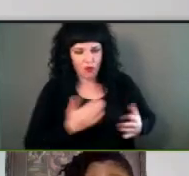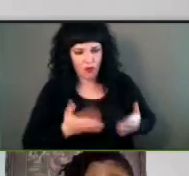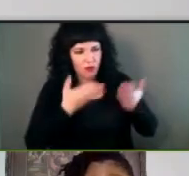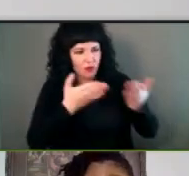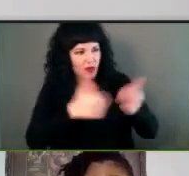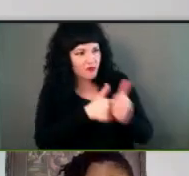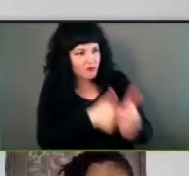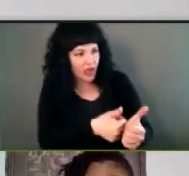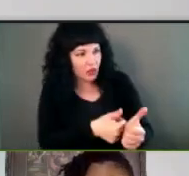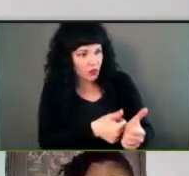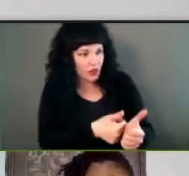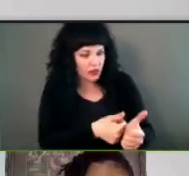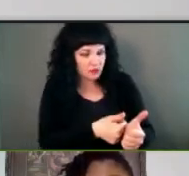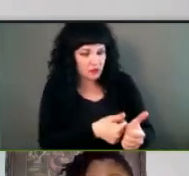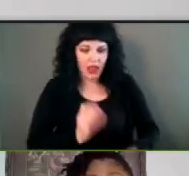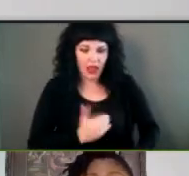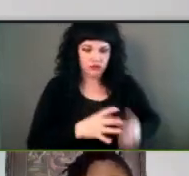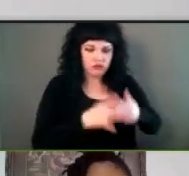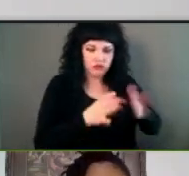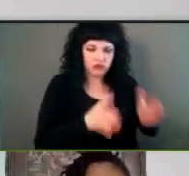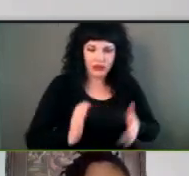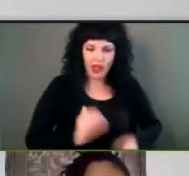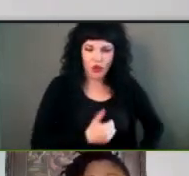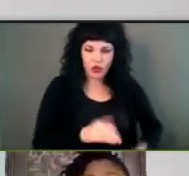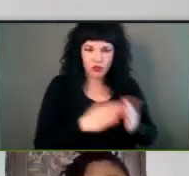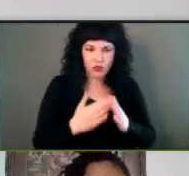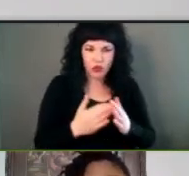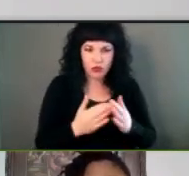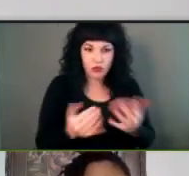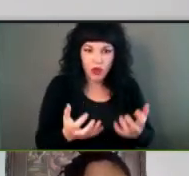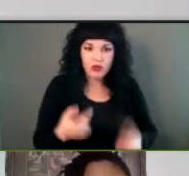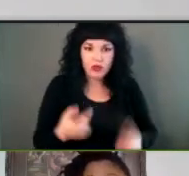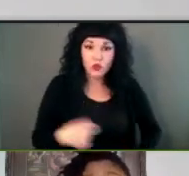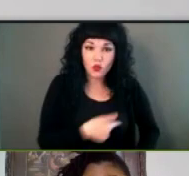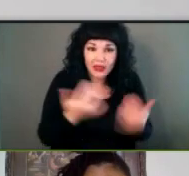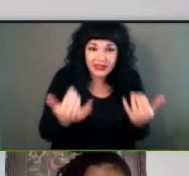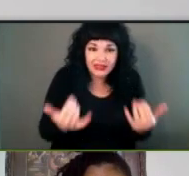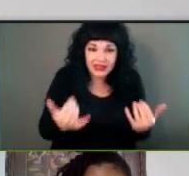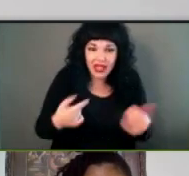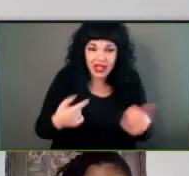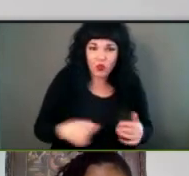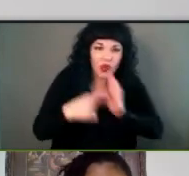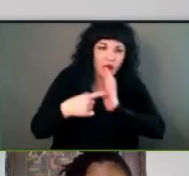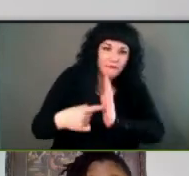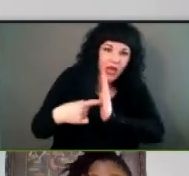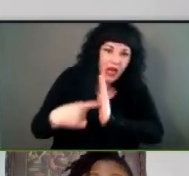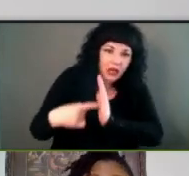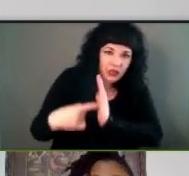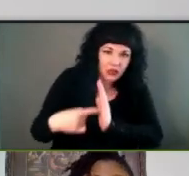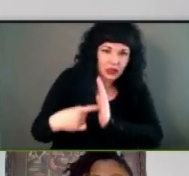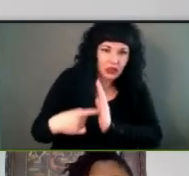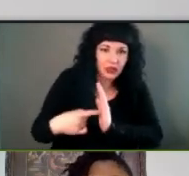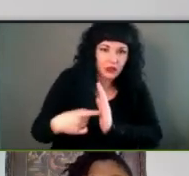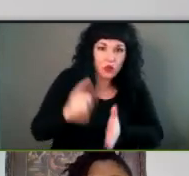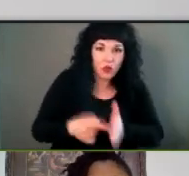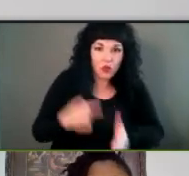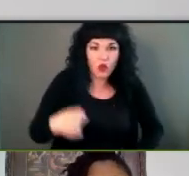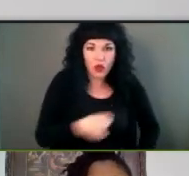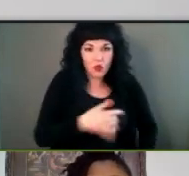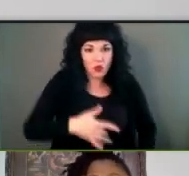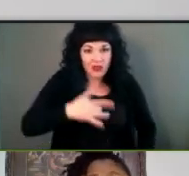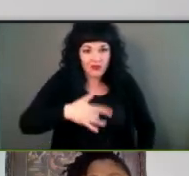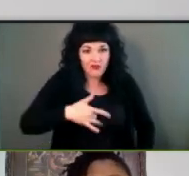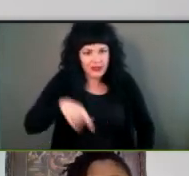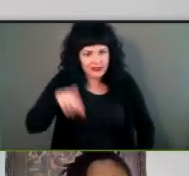this space today, we are modeling what we think is necessary in this moment and to encourage